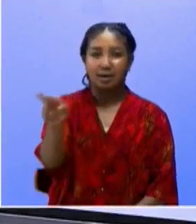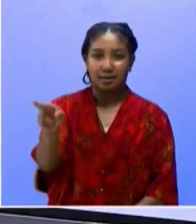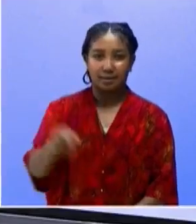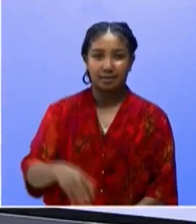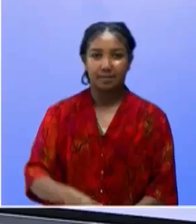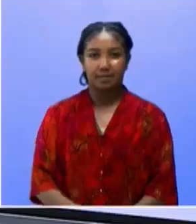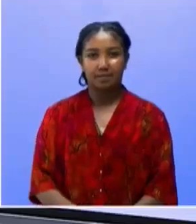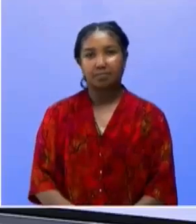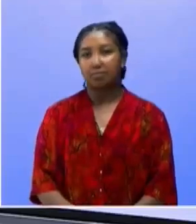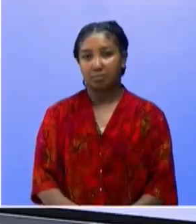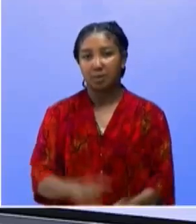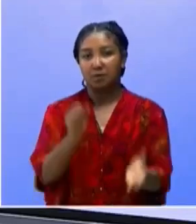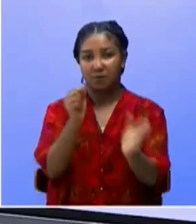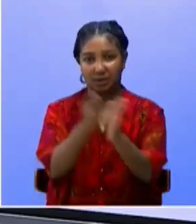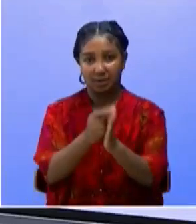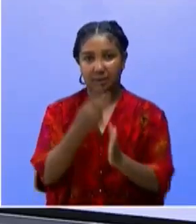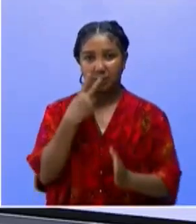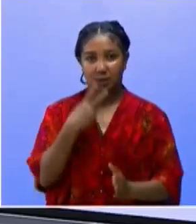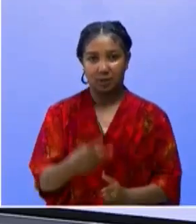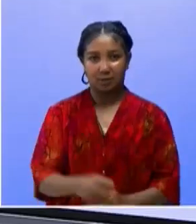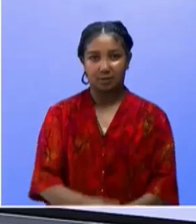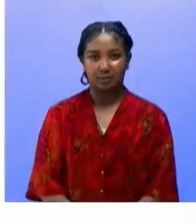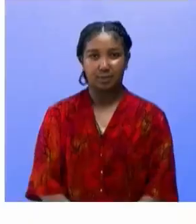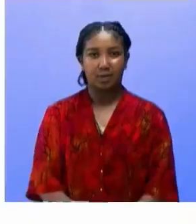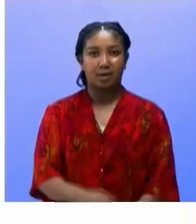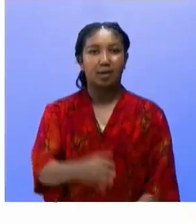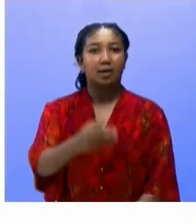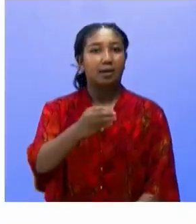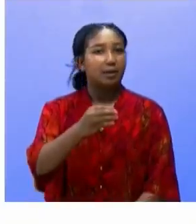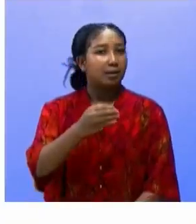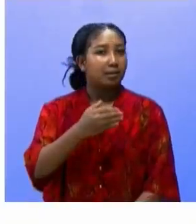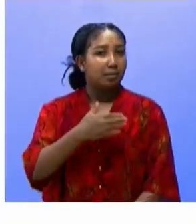etc. For example, look, my cat,